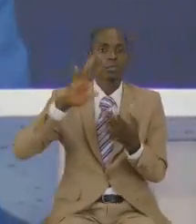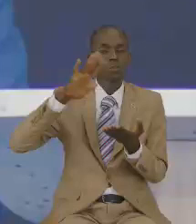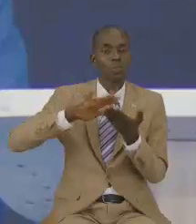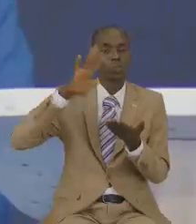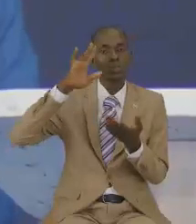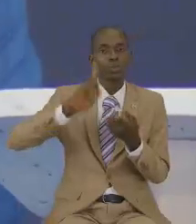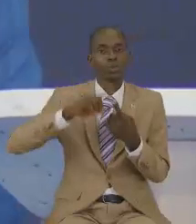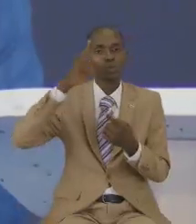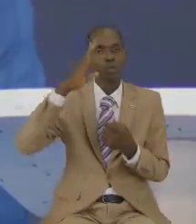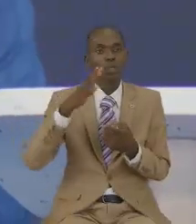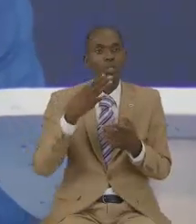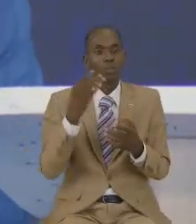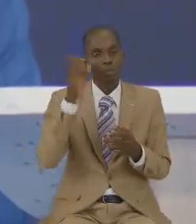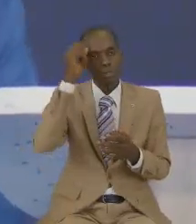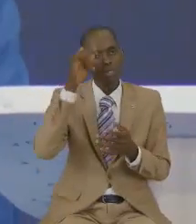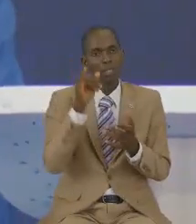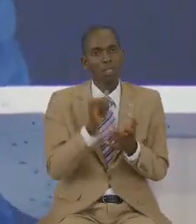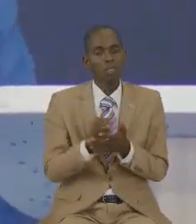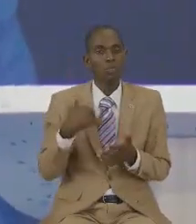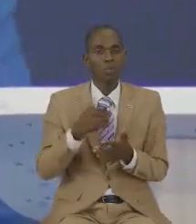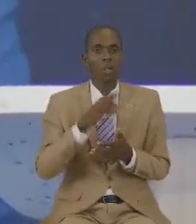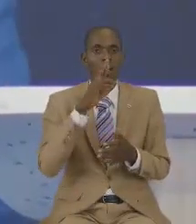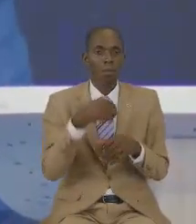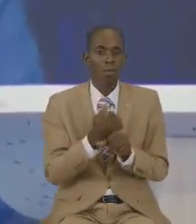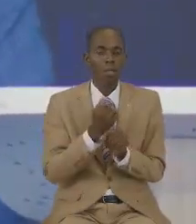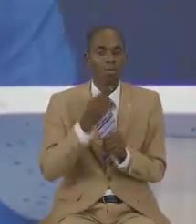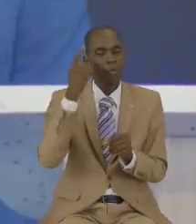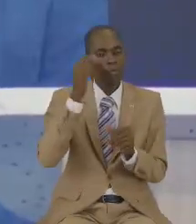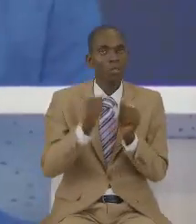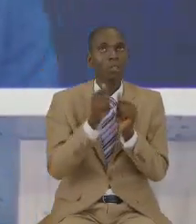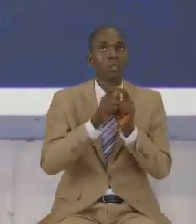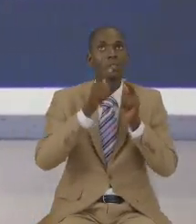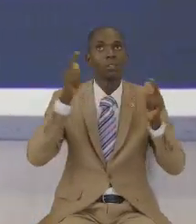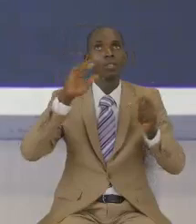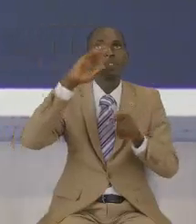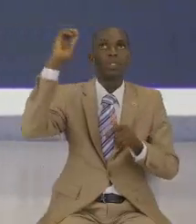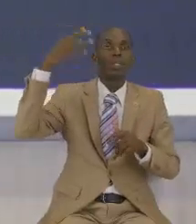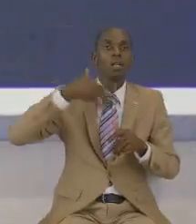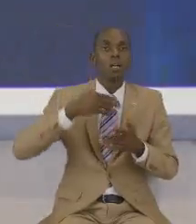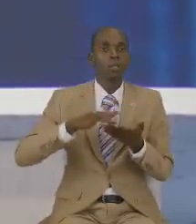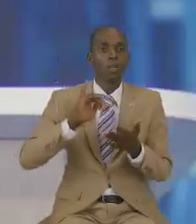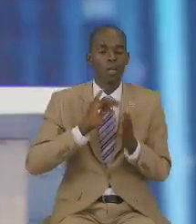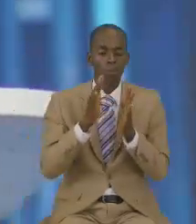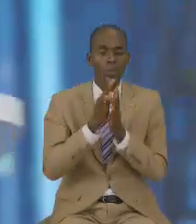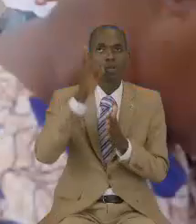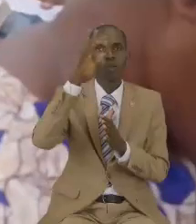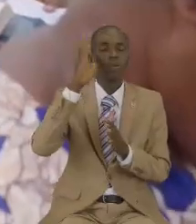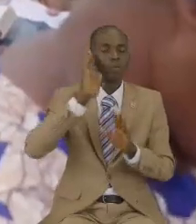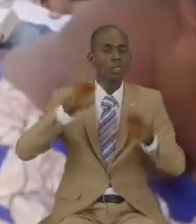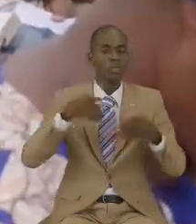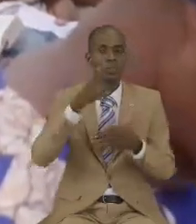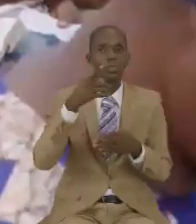that you are destined for greater grades of glory. I pray God will give you the